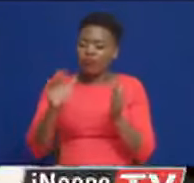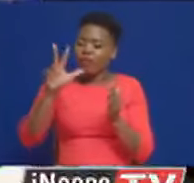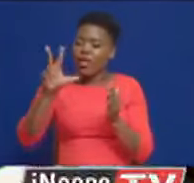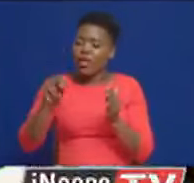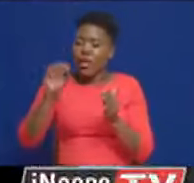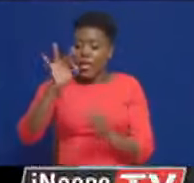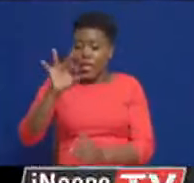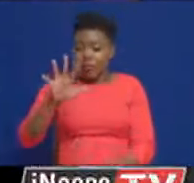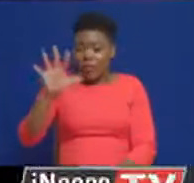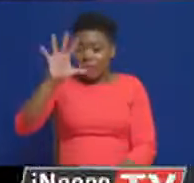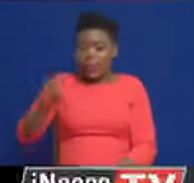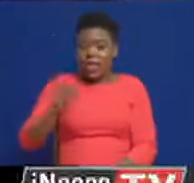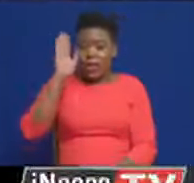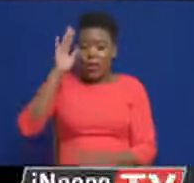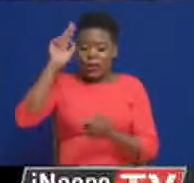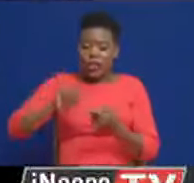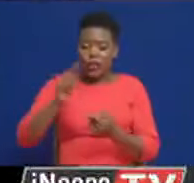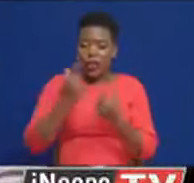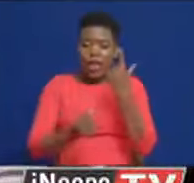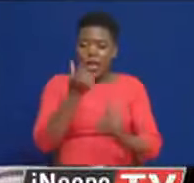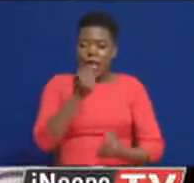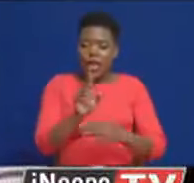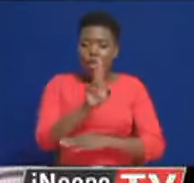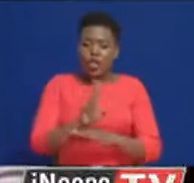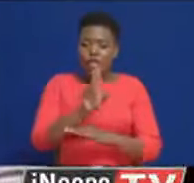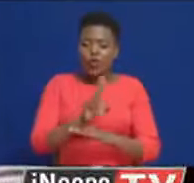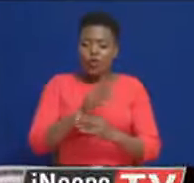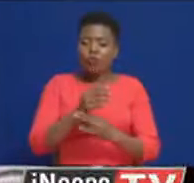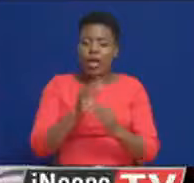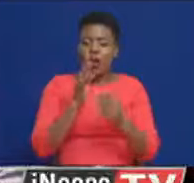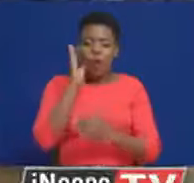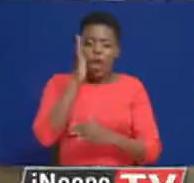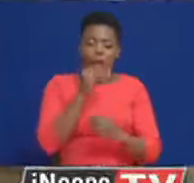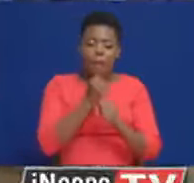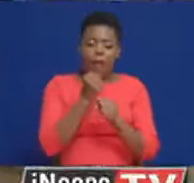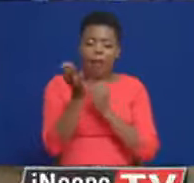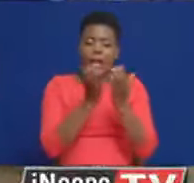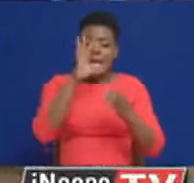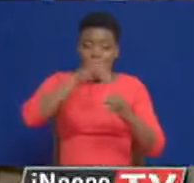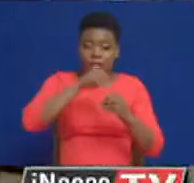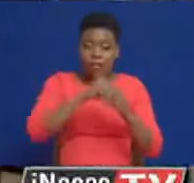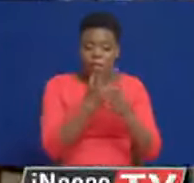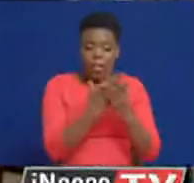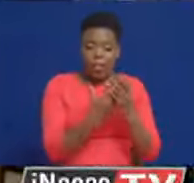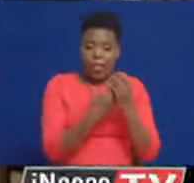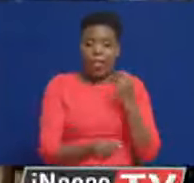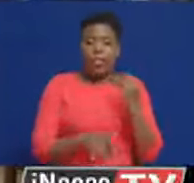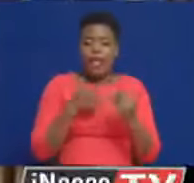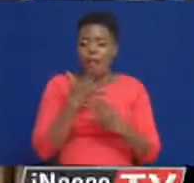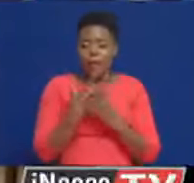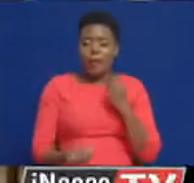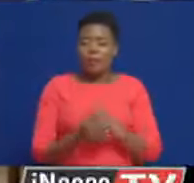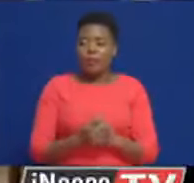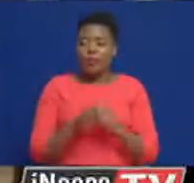could reduce milk consumption and deter investment in the sector. Today I've seen someone take a clip of